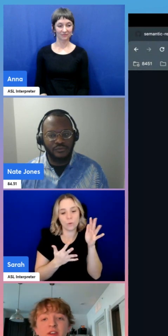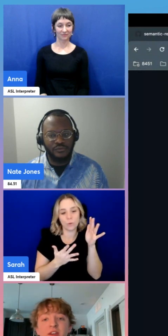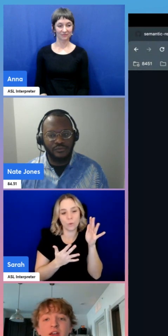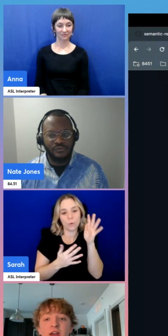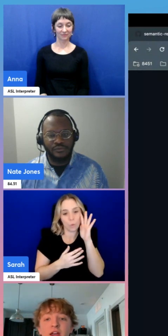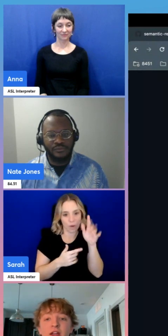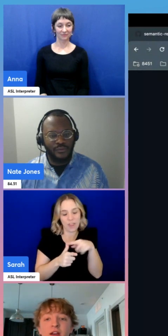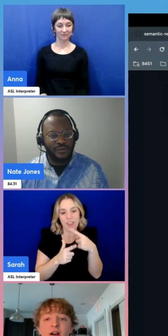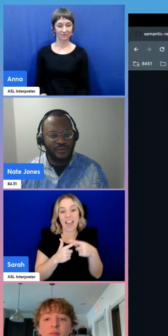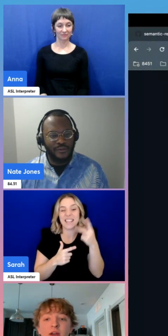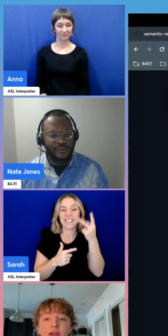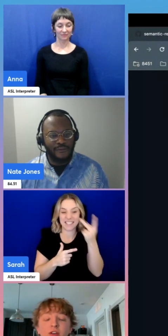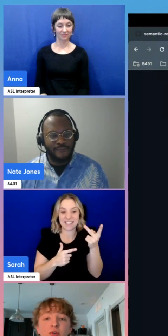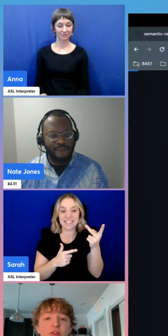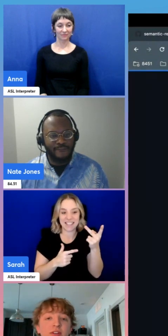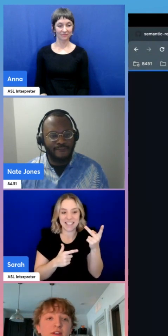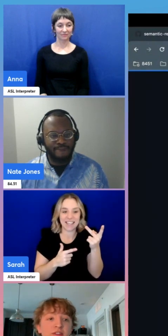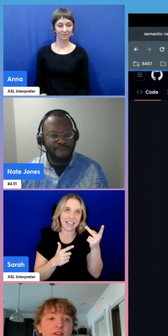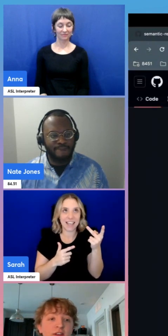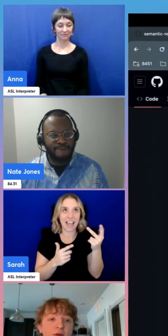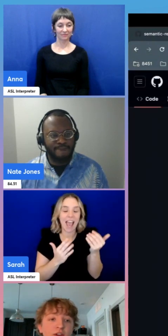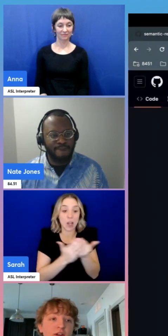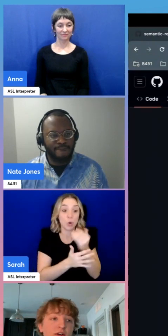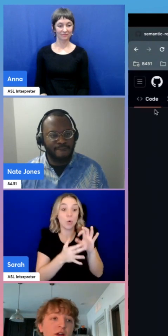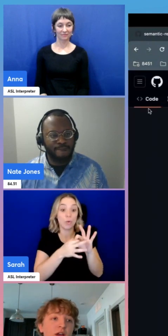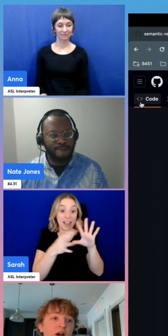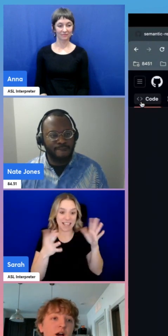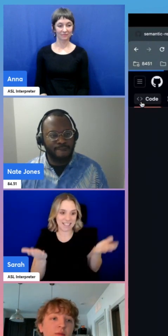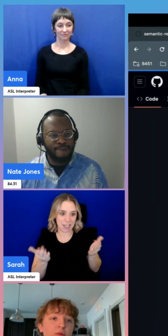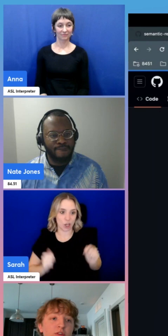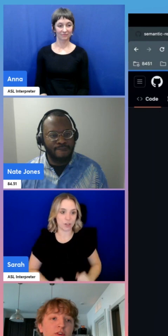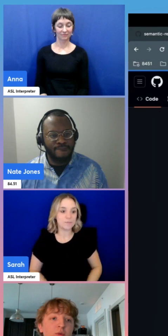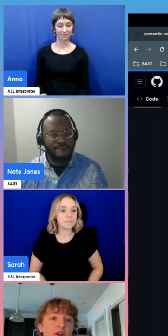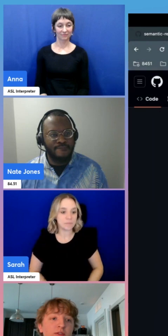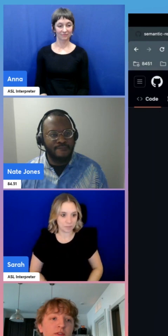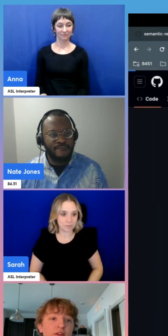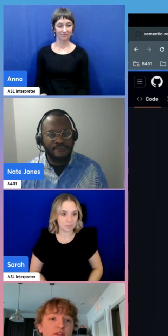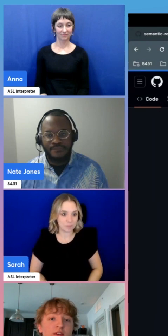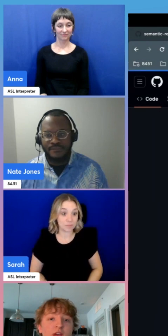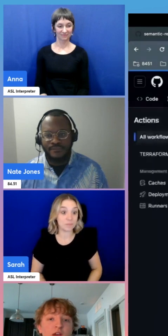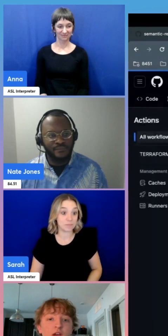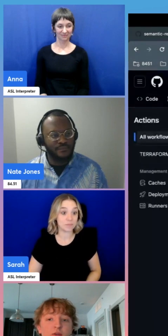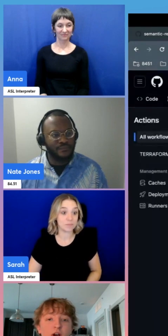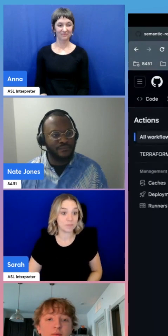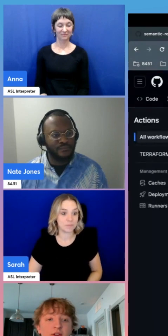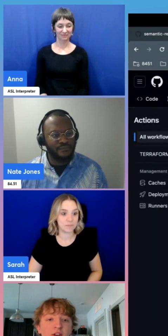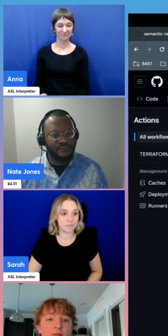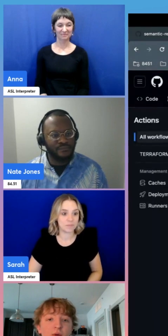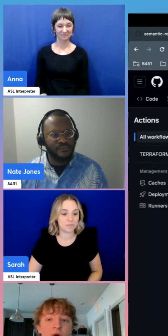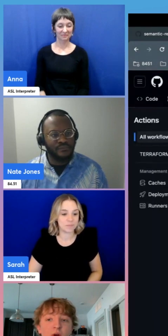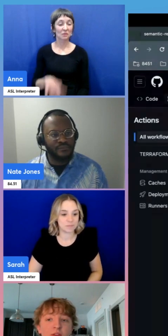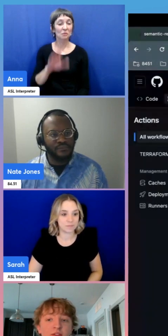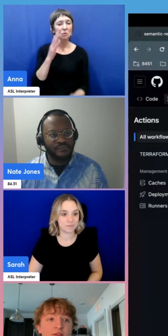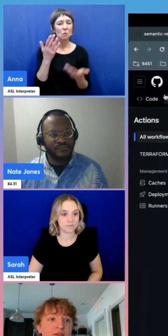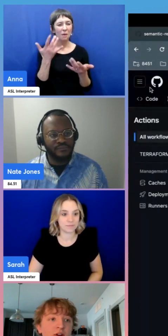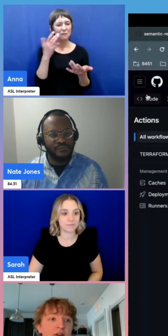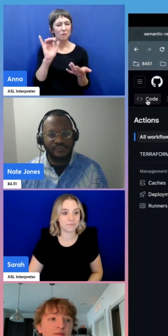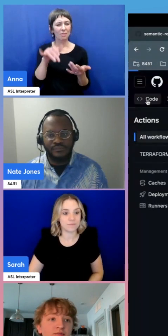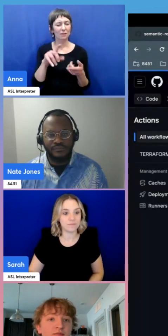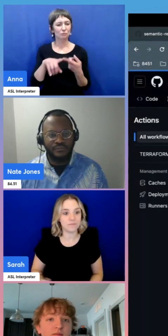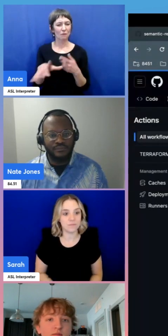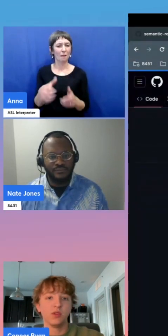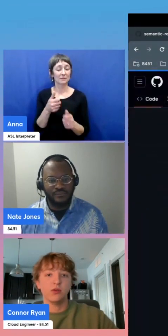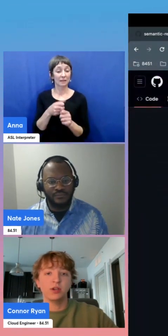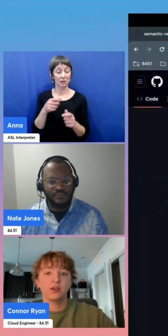then see a new release down here. So we're just going to wait for this to update. But while this is